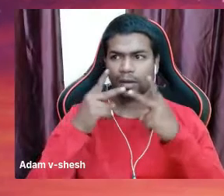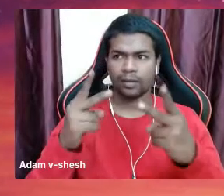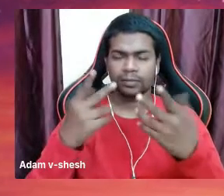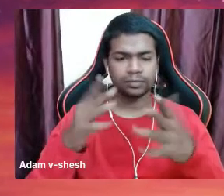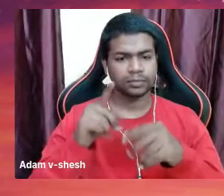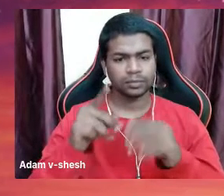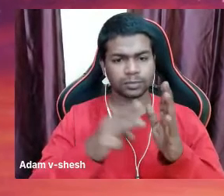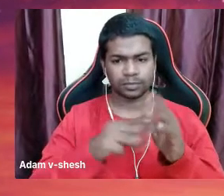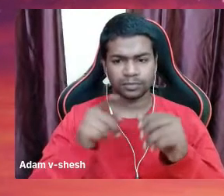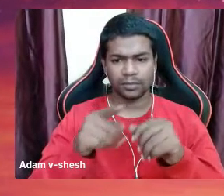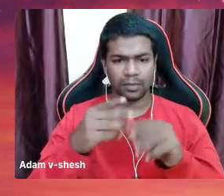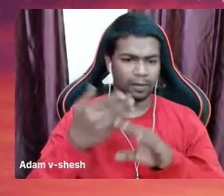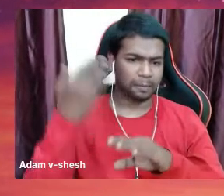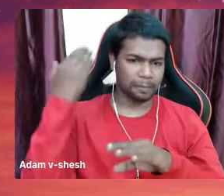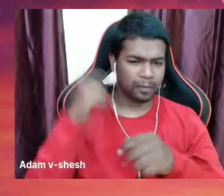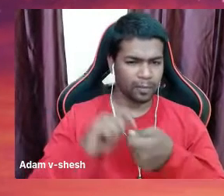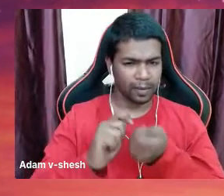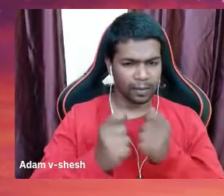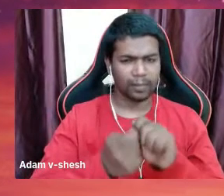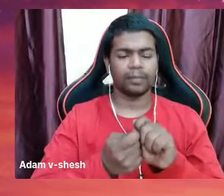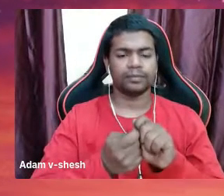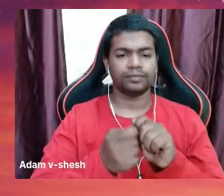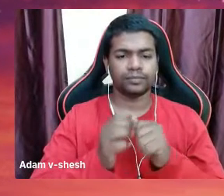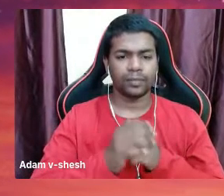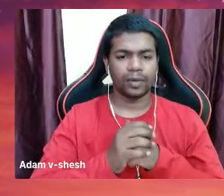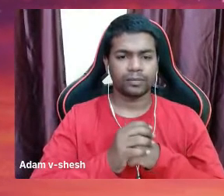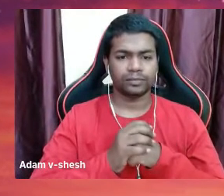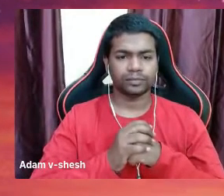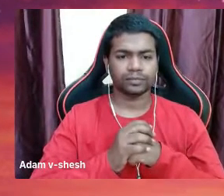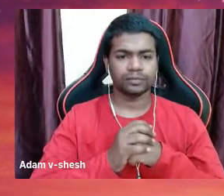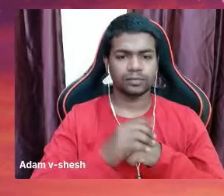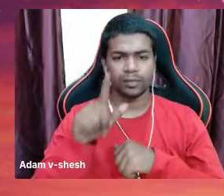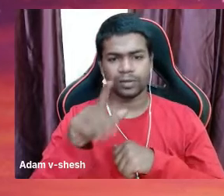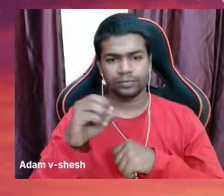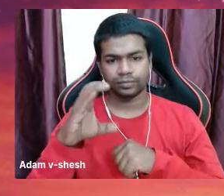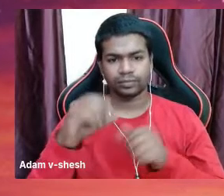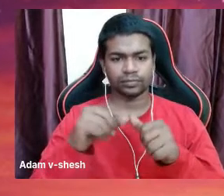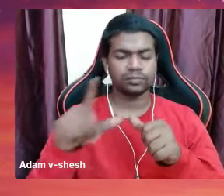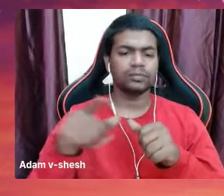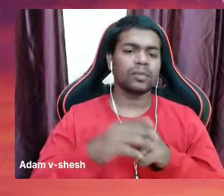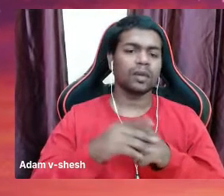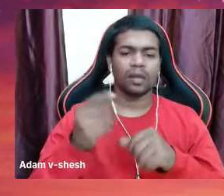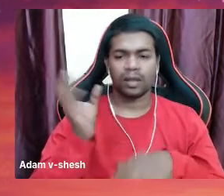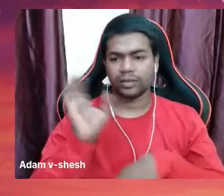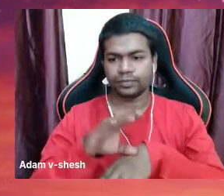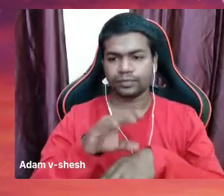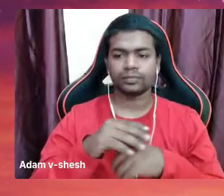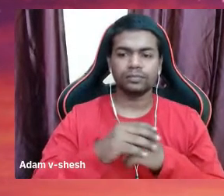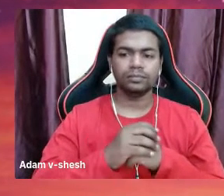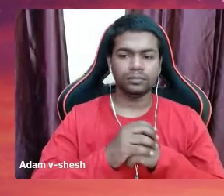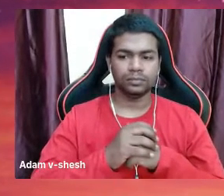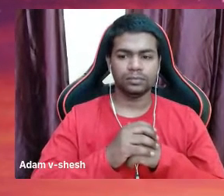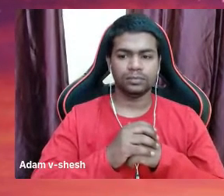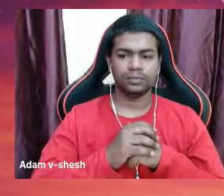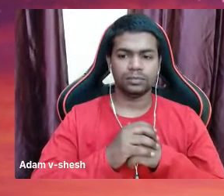materially changed over the last decade or so, is just the local, the domestic investment ecosystem.